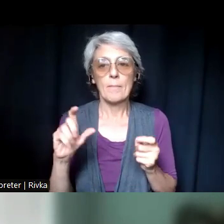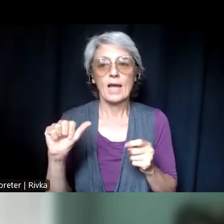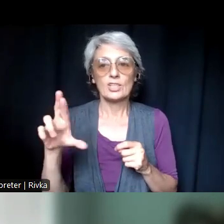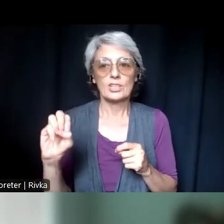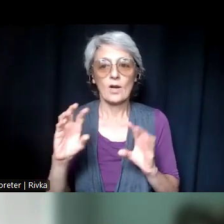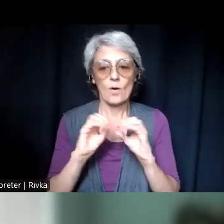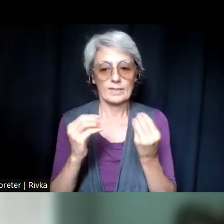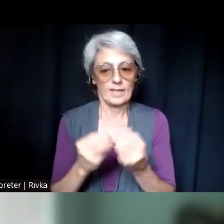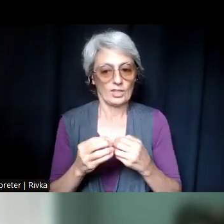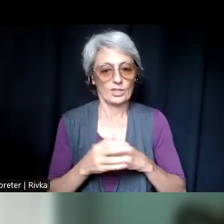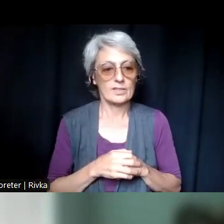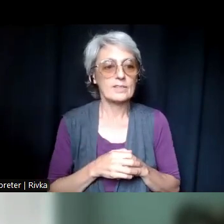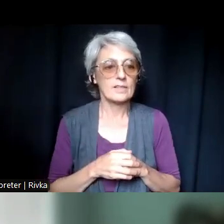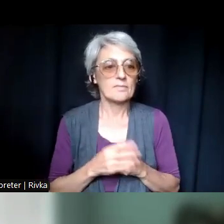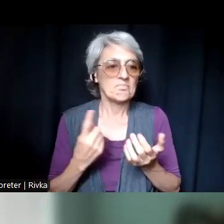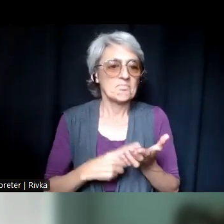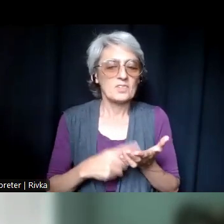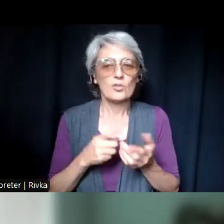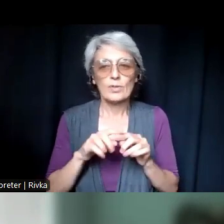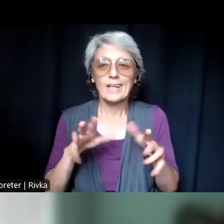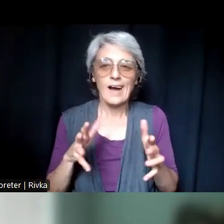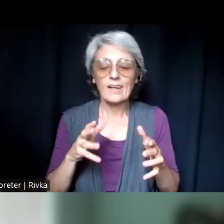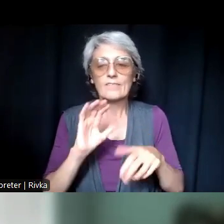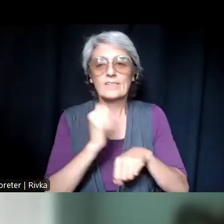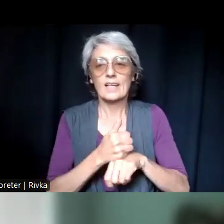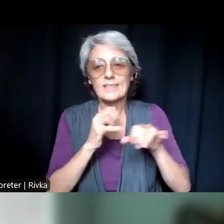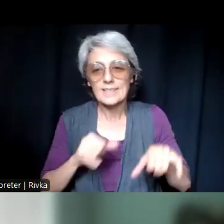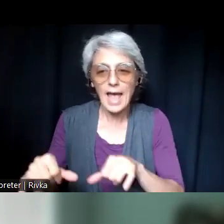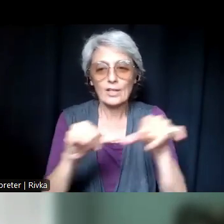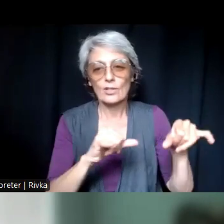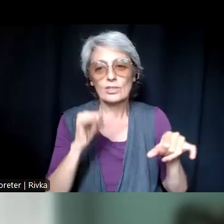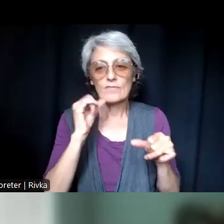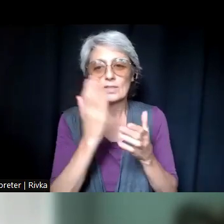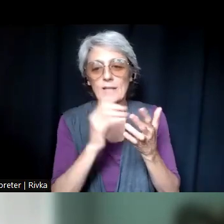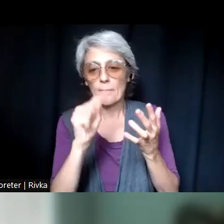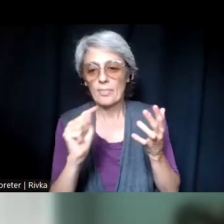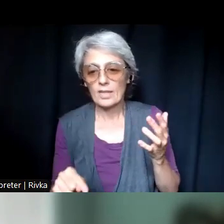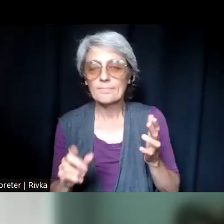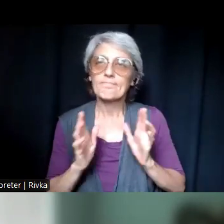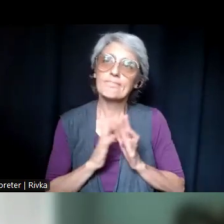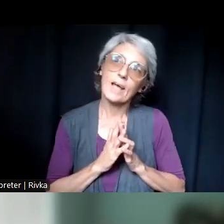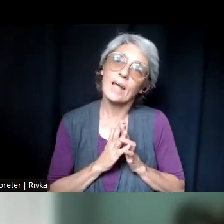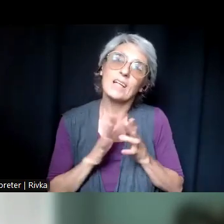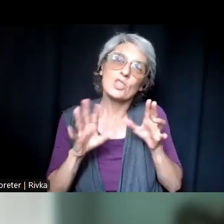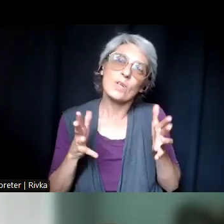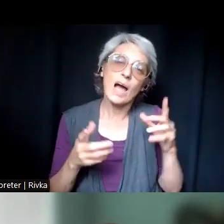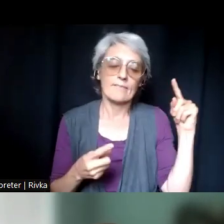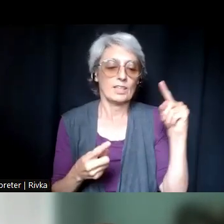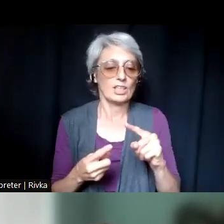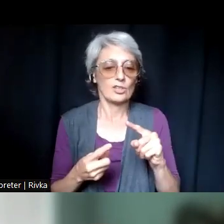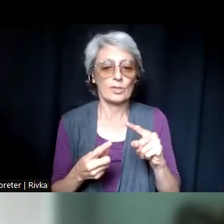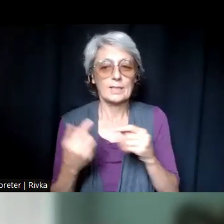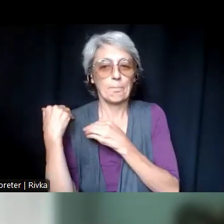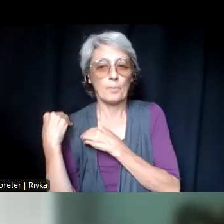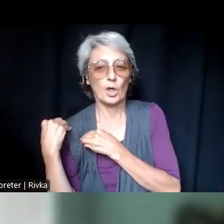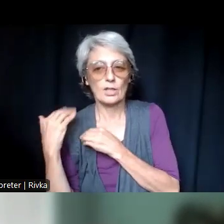in order to really kind of standardize some things and in an attempt to kind of decrease provider burden.